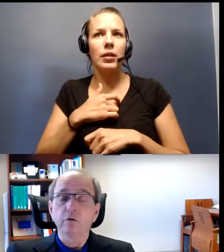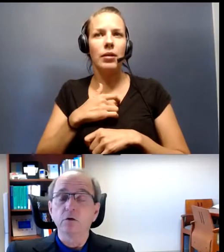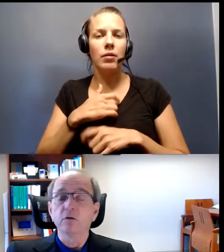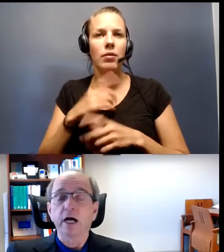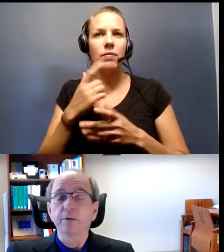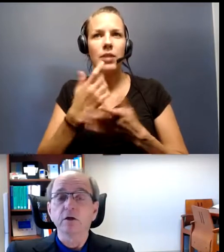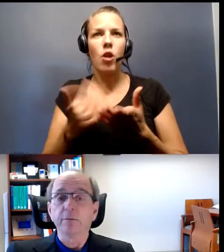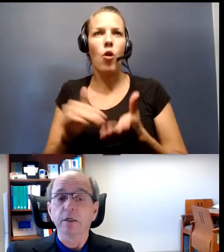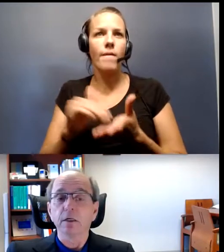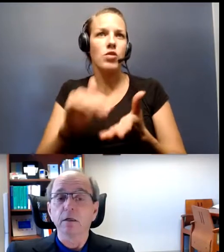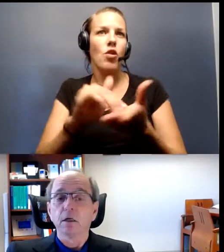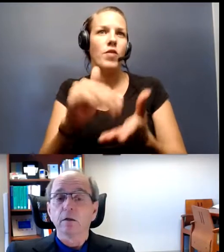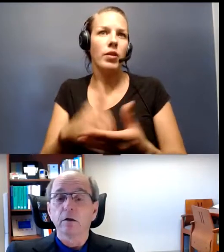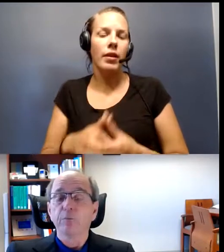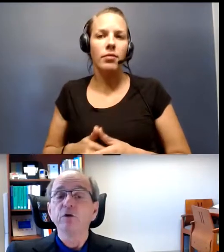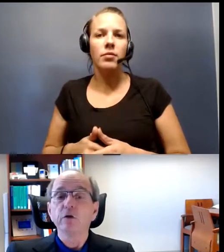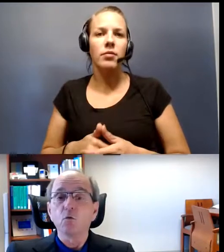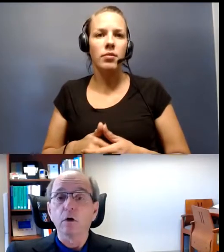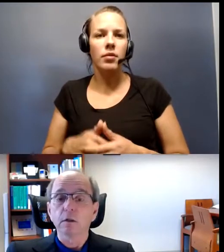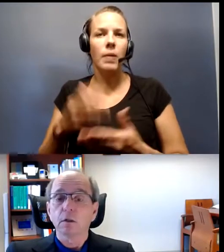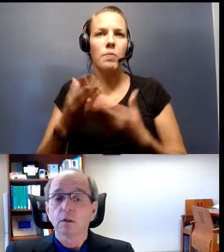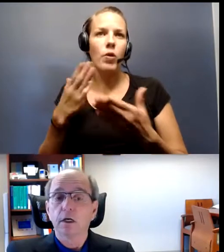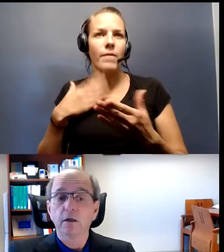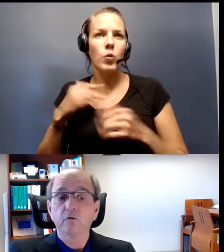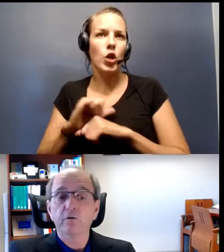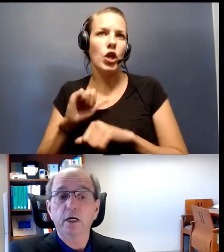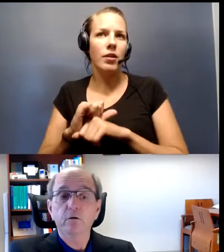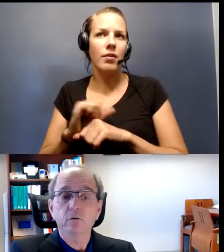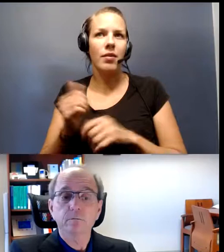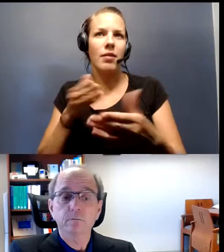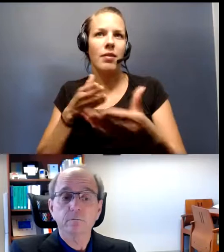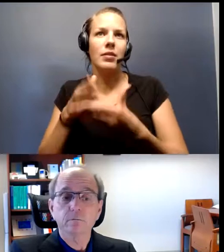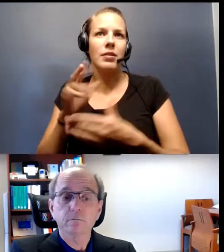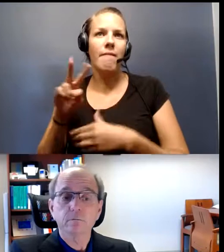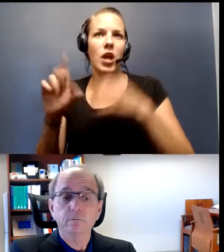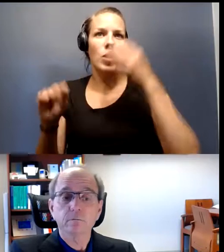reiterated to you time and time again that are proven to work against the virus.